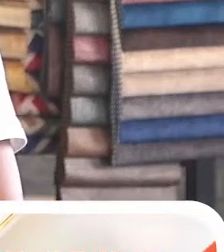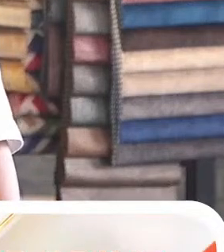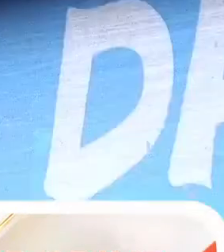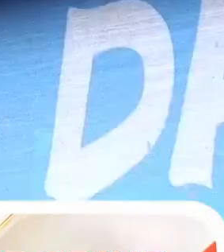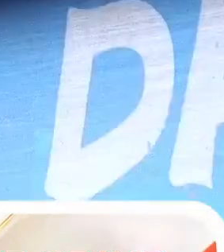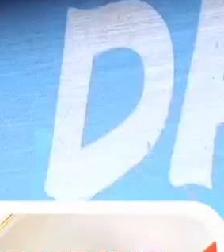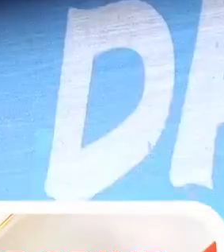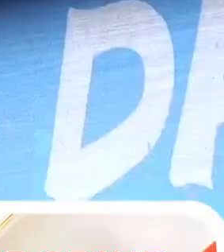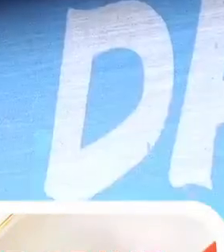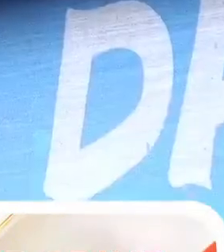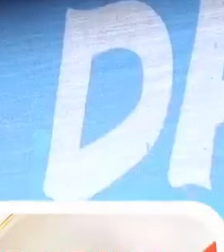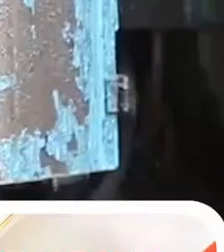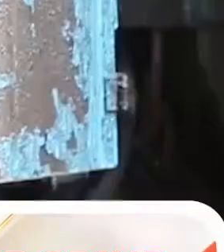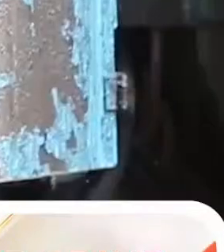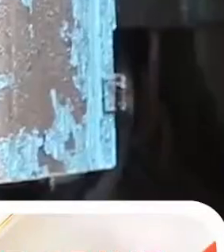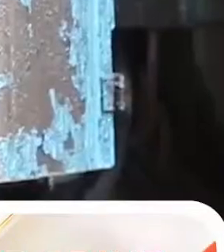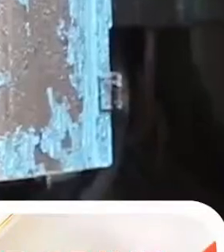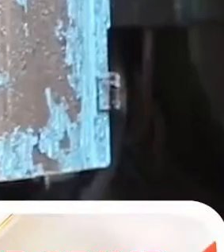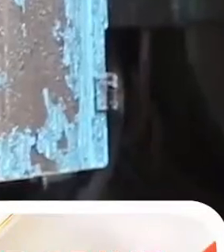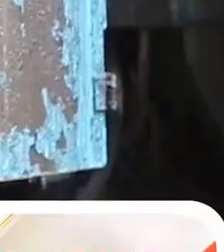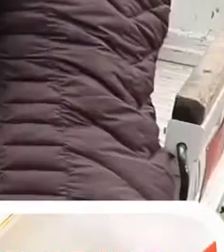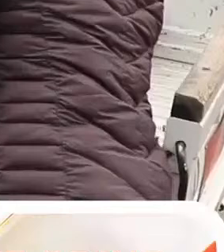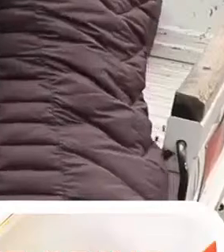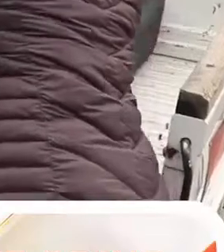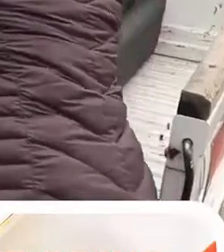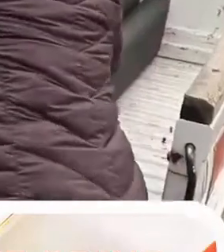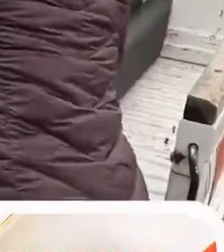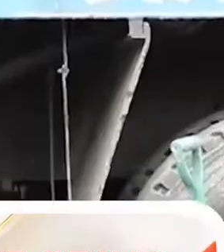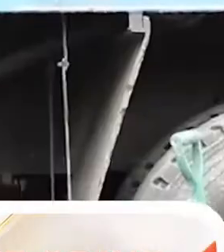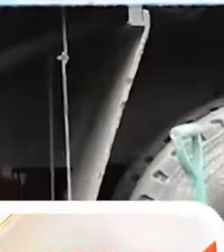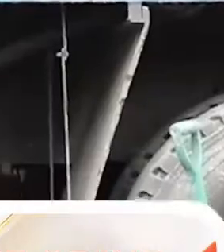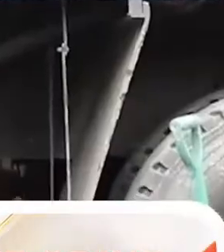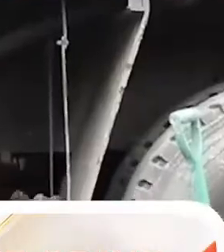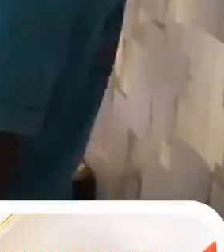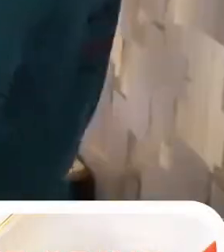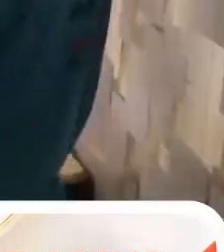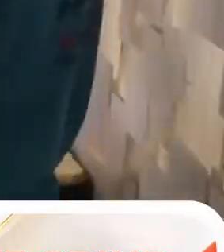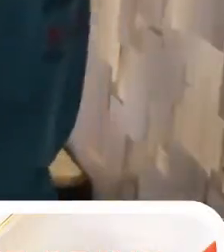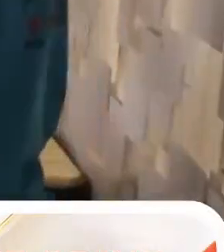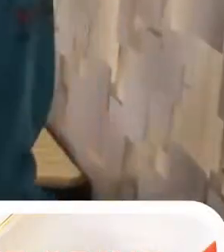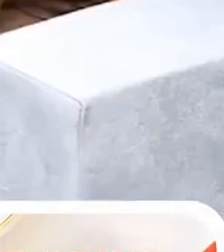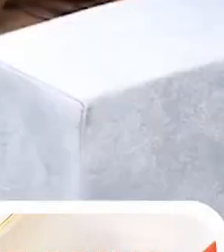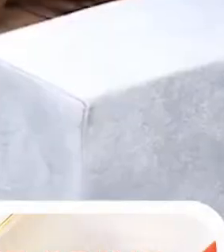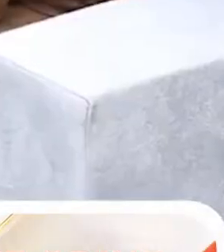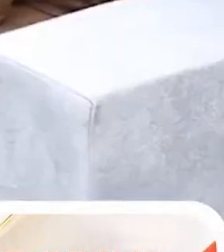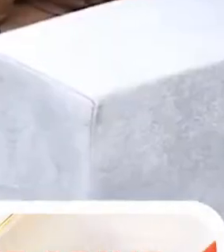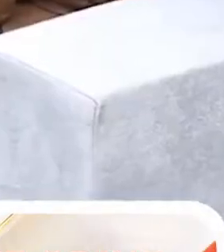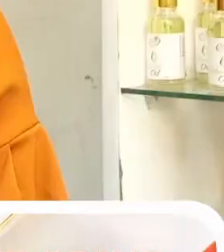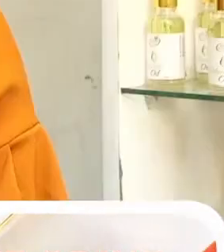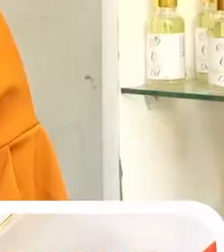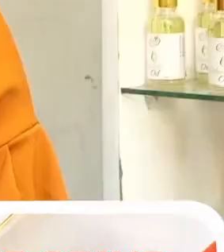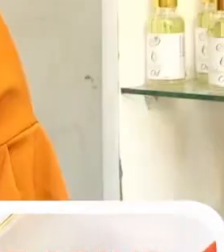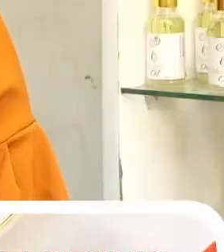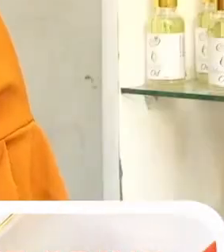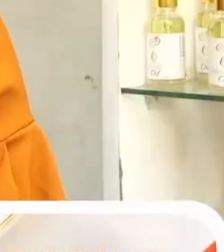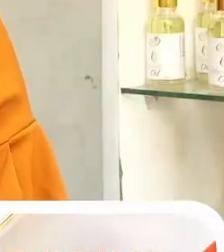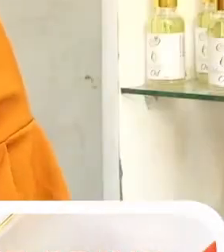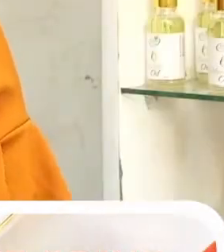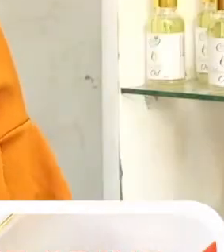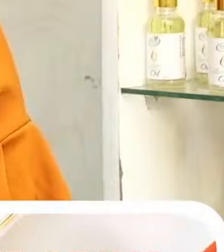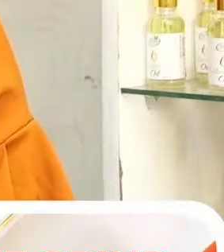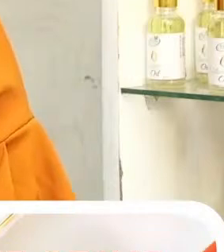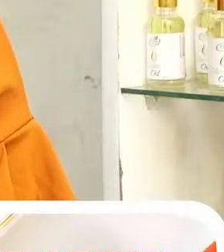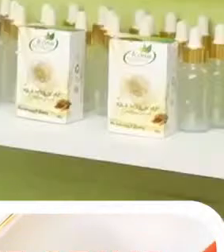with charge. We just have to do quality work for them. To make their mark in an unpredictable market. It was now